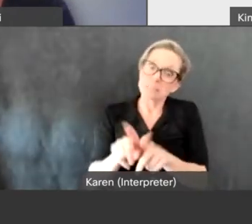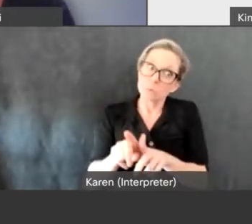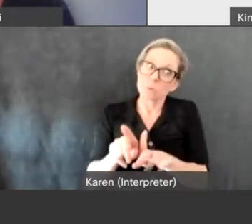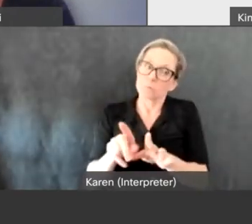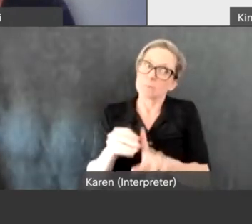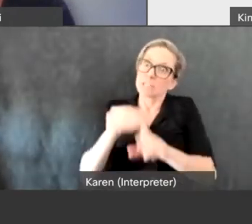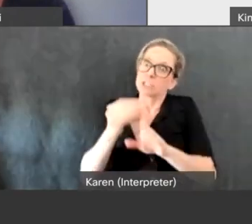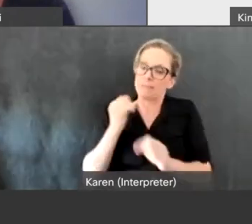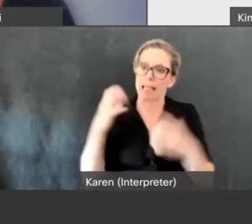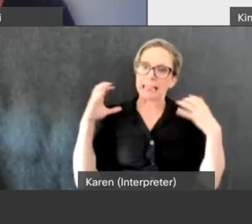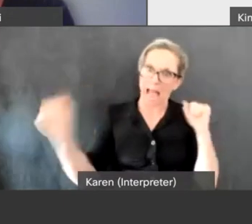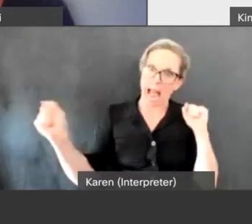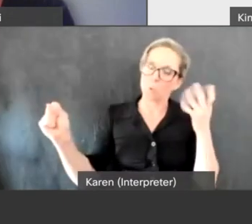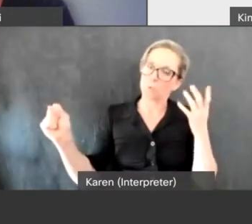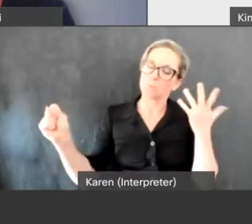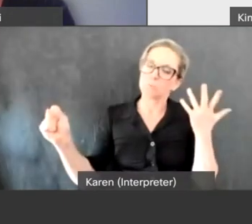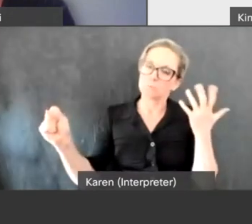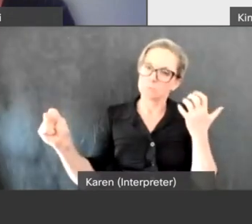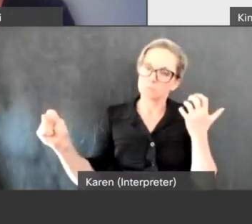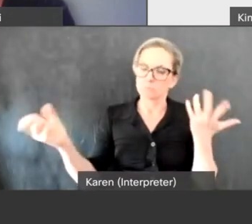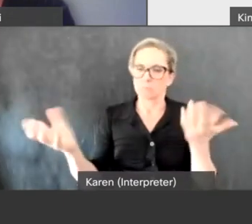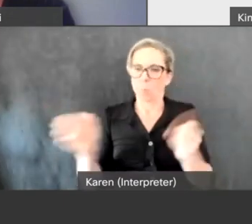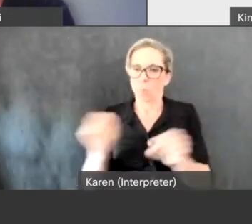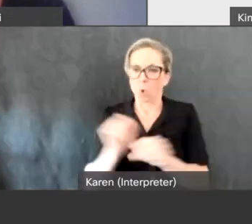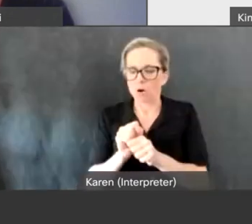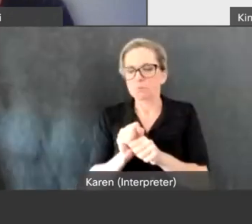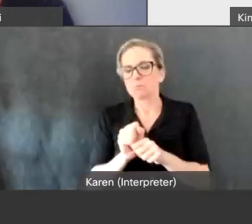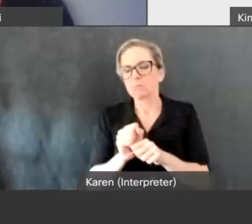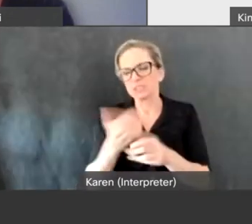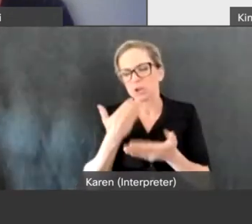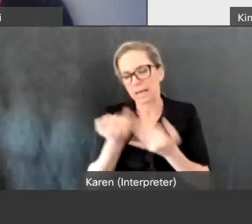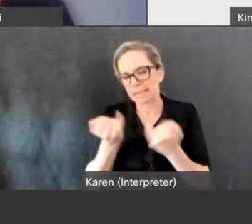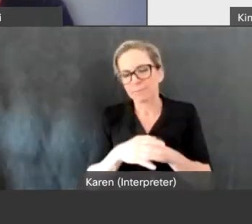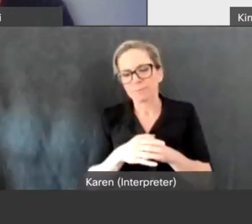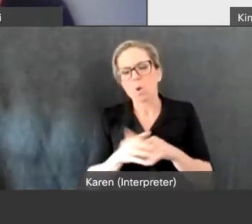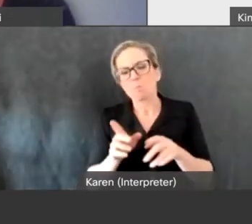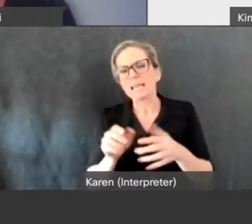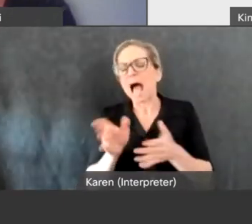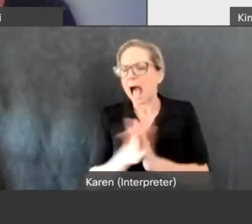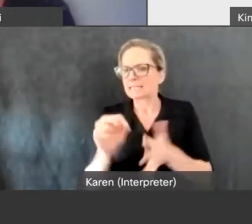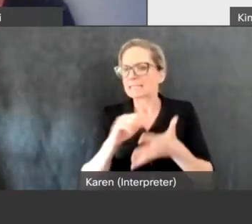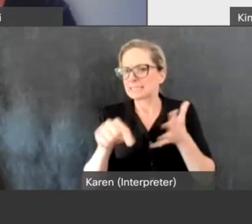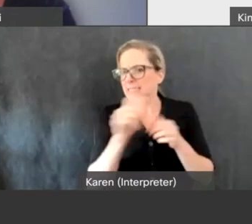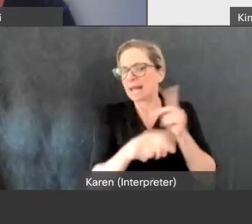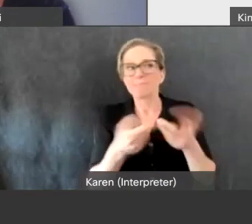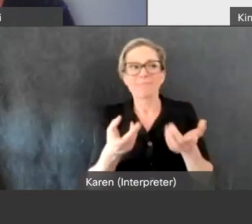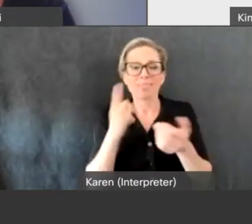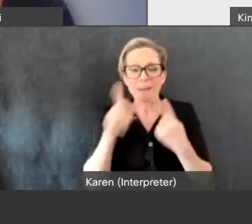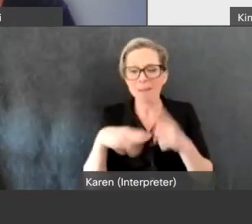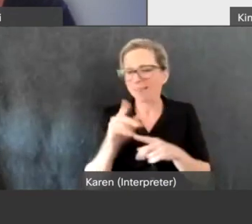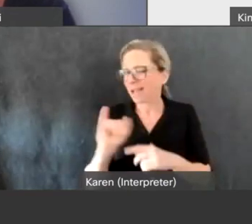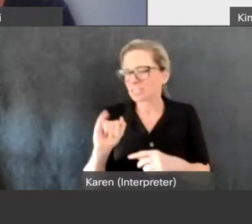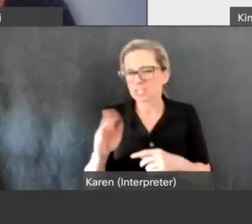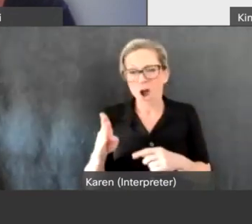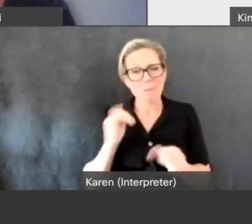are some of the questions you want to ask. You're basically thinking of it as an interview, as a job interview. You're